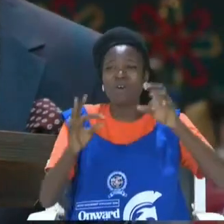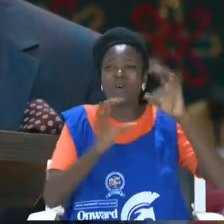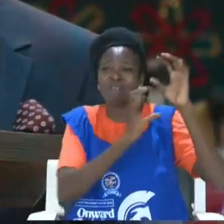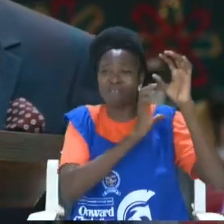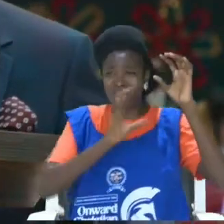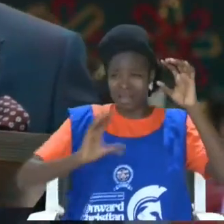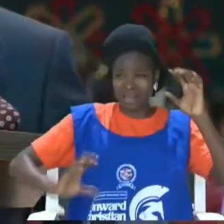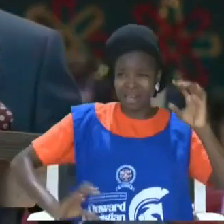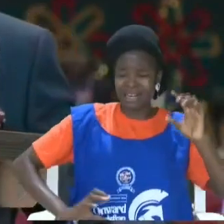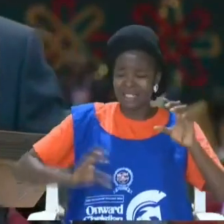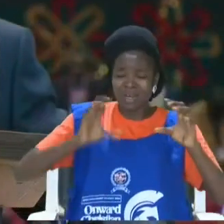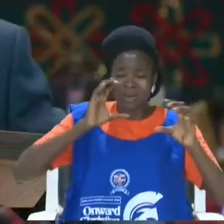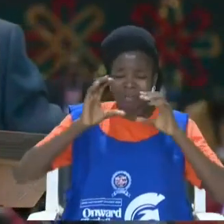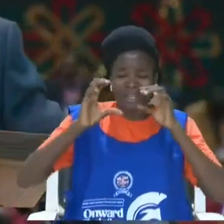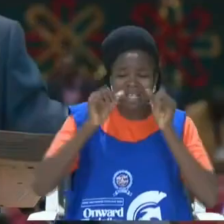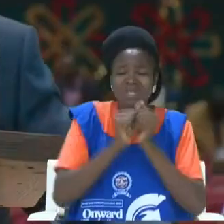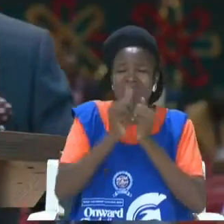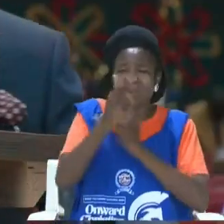to Him in